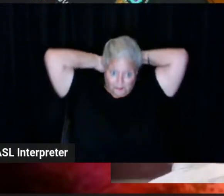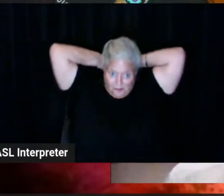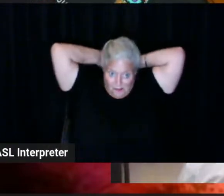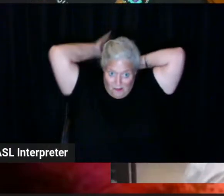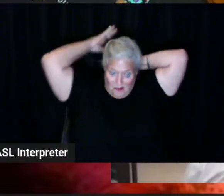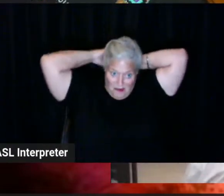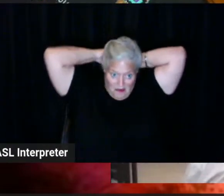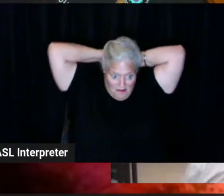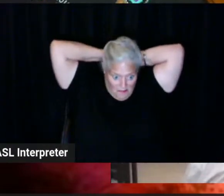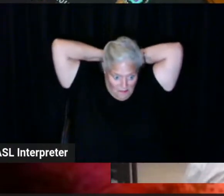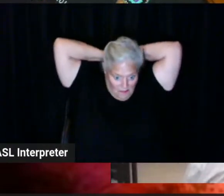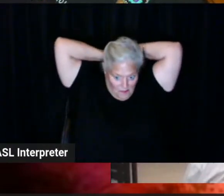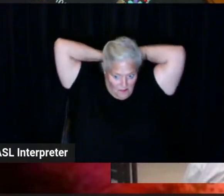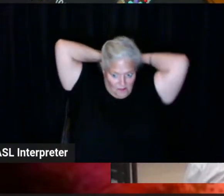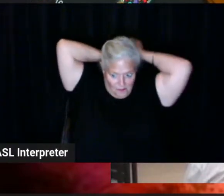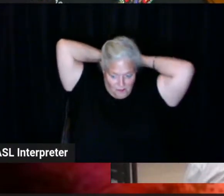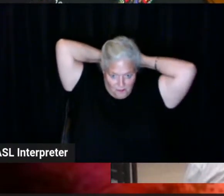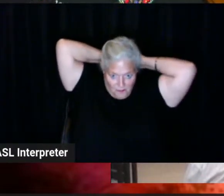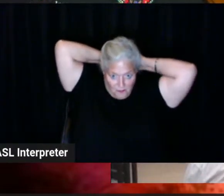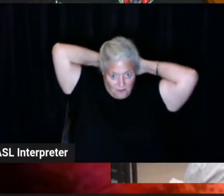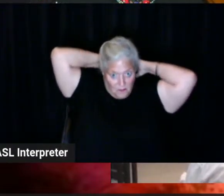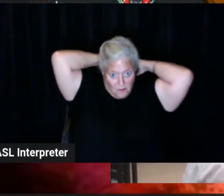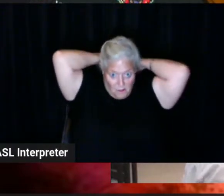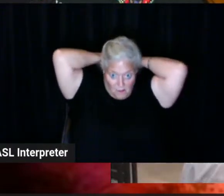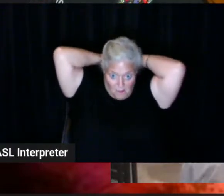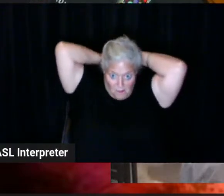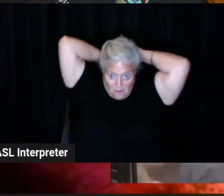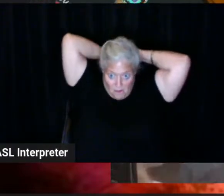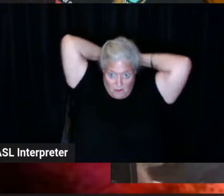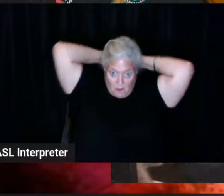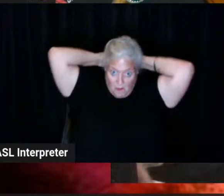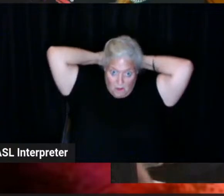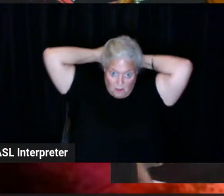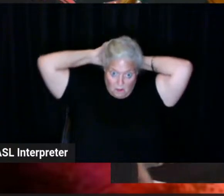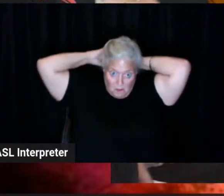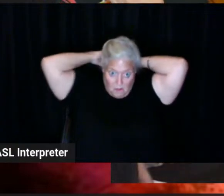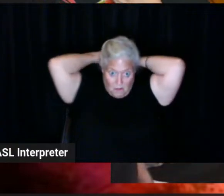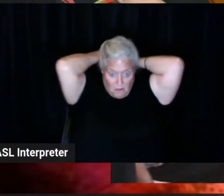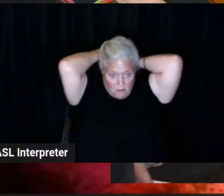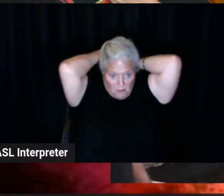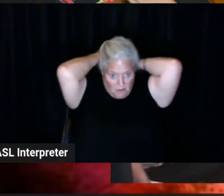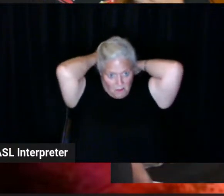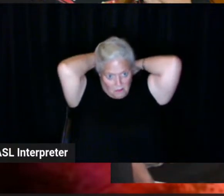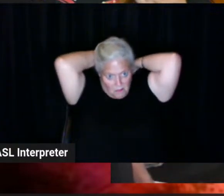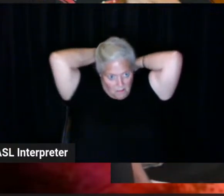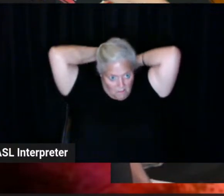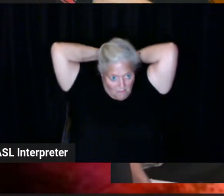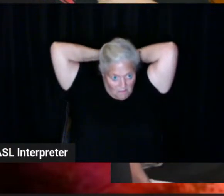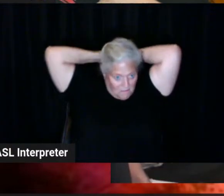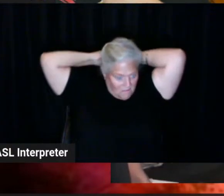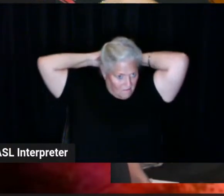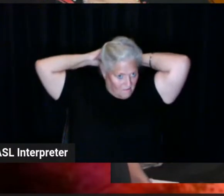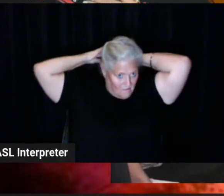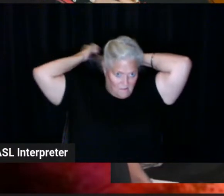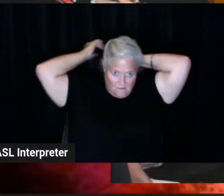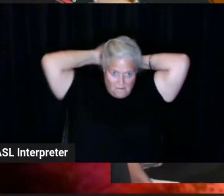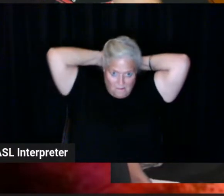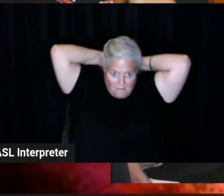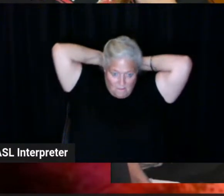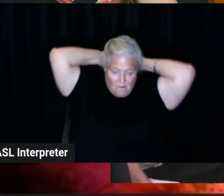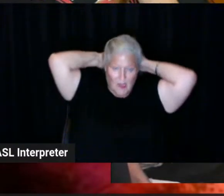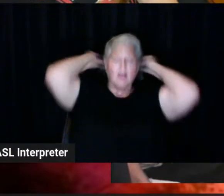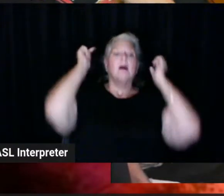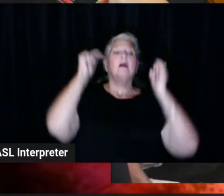Chair, members of the board, Mr. Town Administrator. This is the time of the year annually where we're closing the